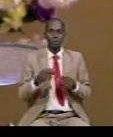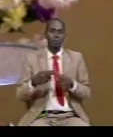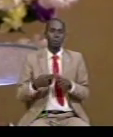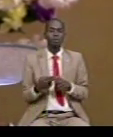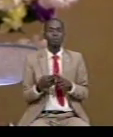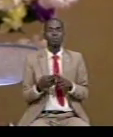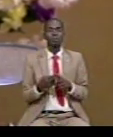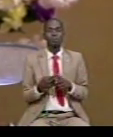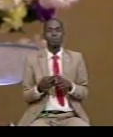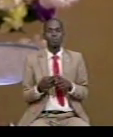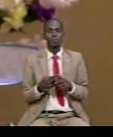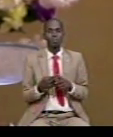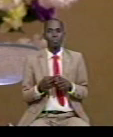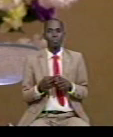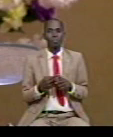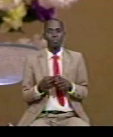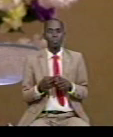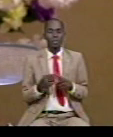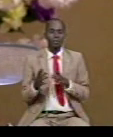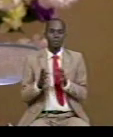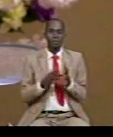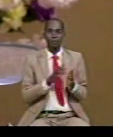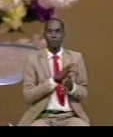Christ said,